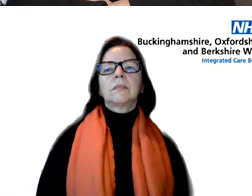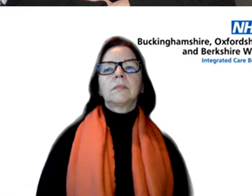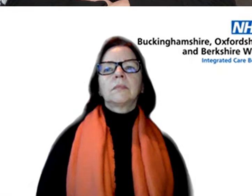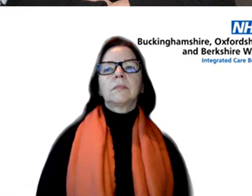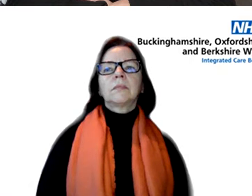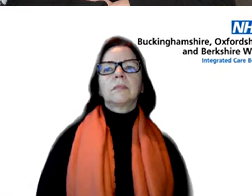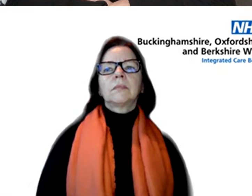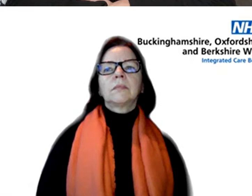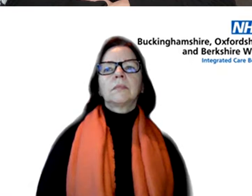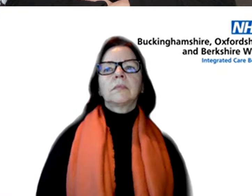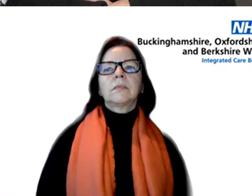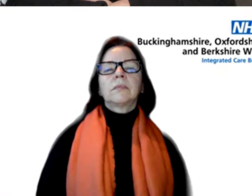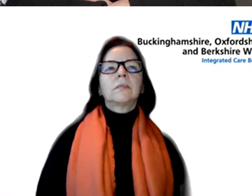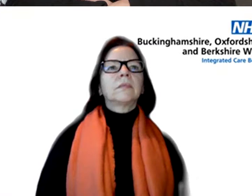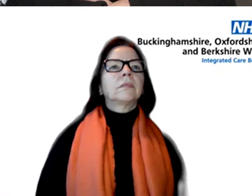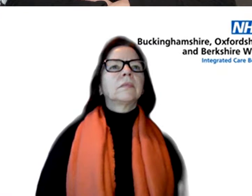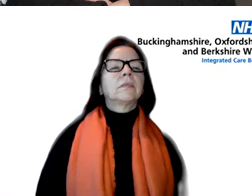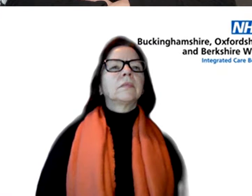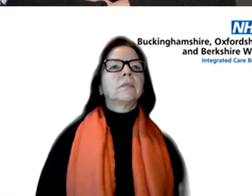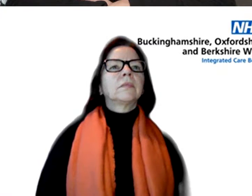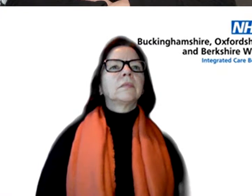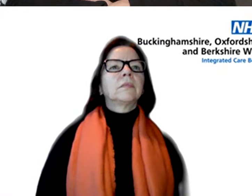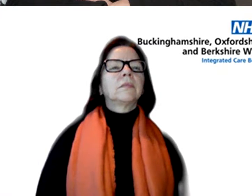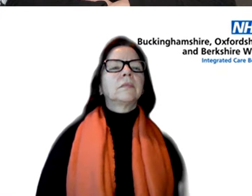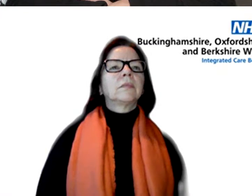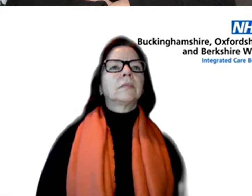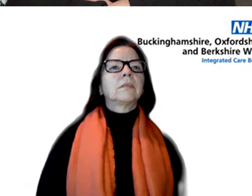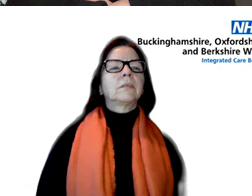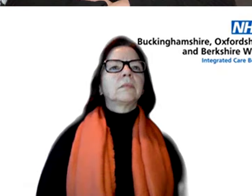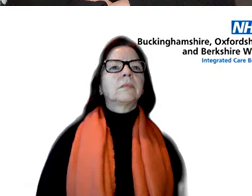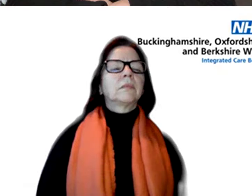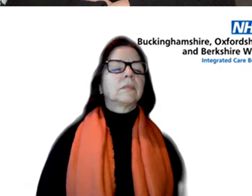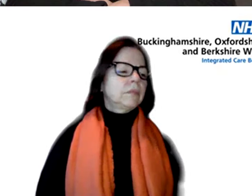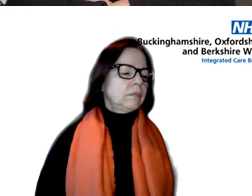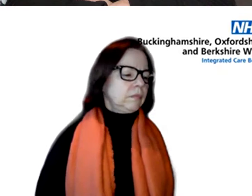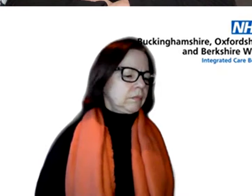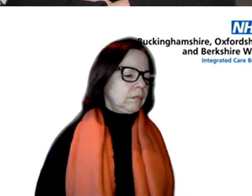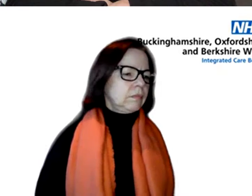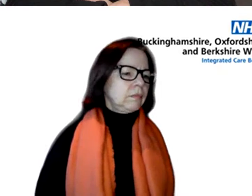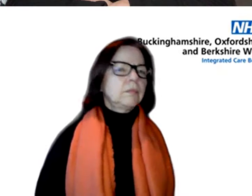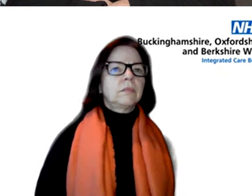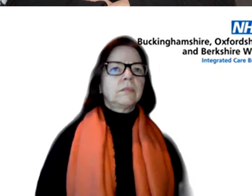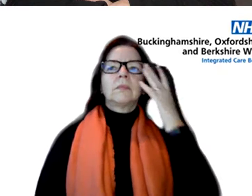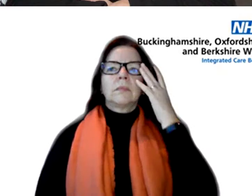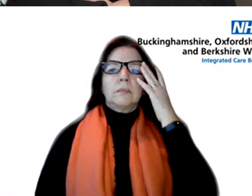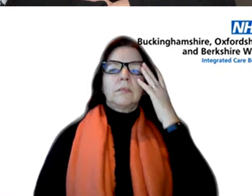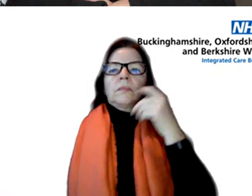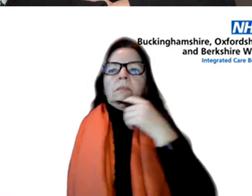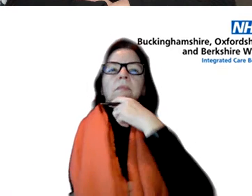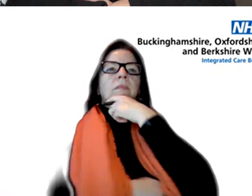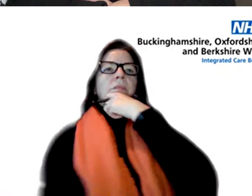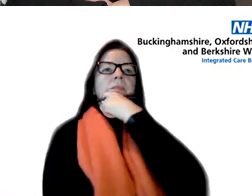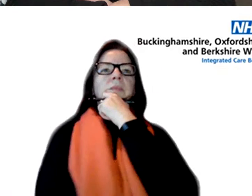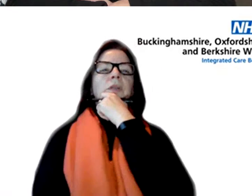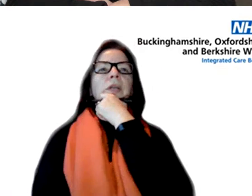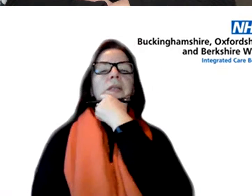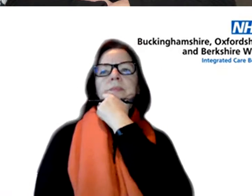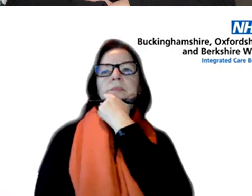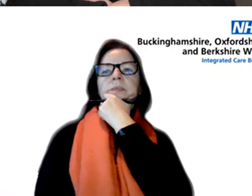provide invoicing? And it doesn't provide invoicing. No, it's not an invoicing system. It's a care planning